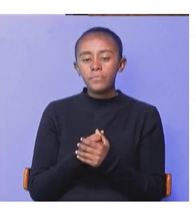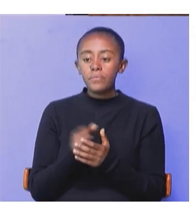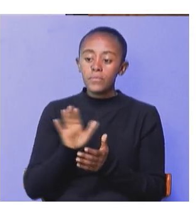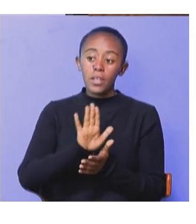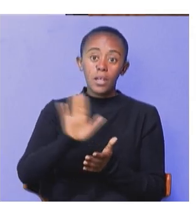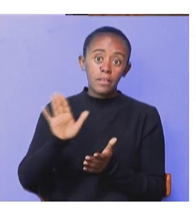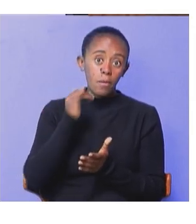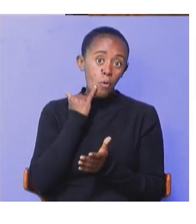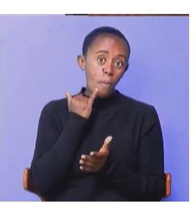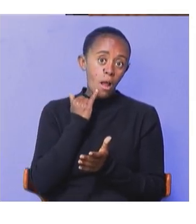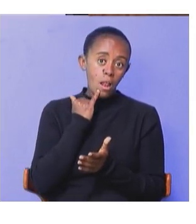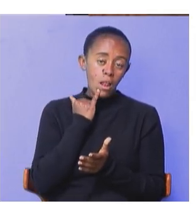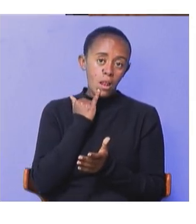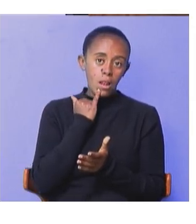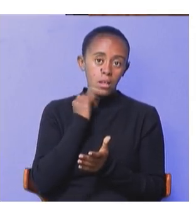their mobile